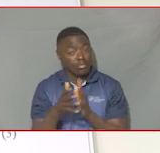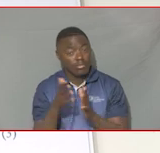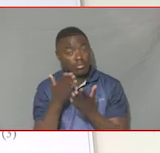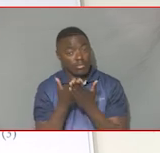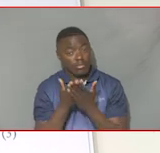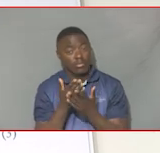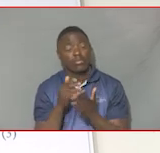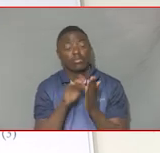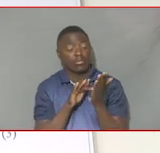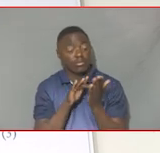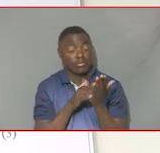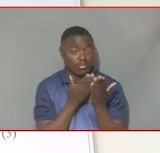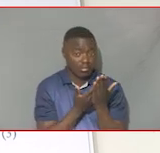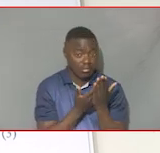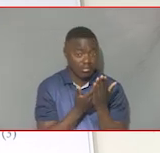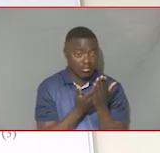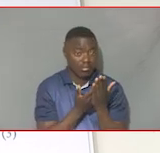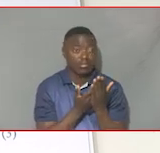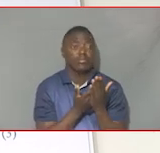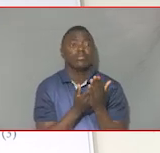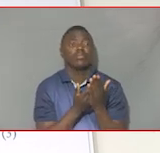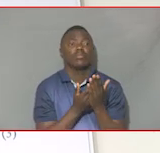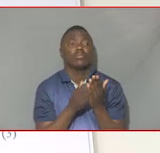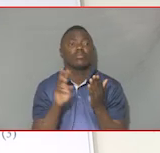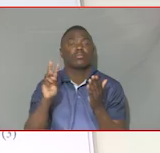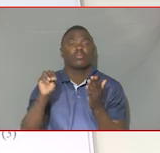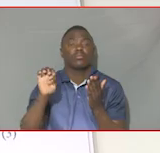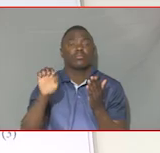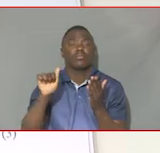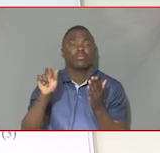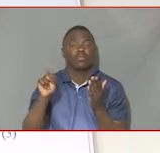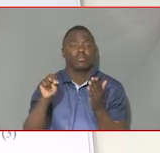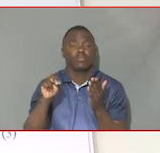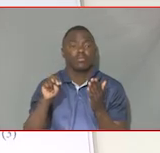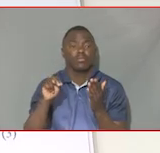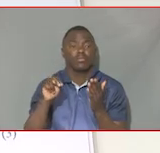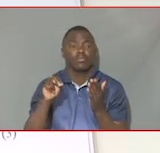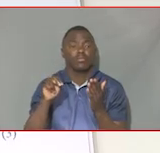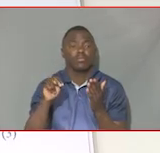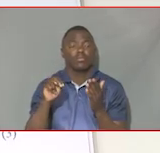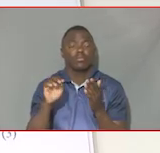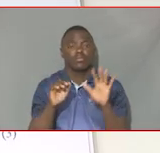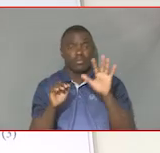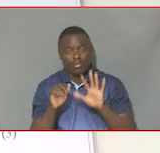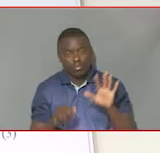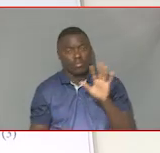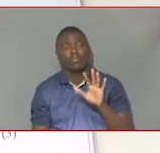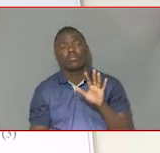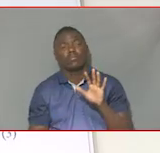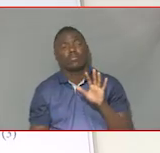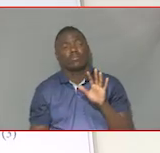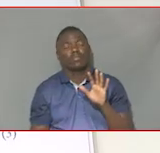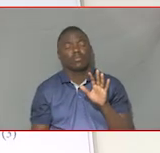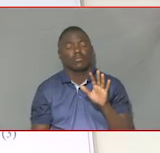do on your calculator is to work out the mean of discrete data, the average or mean of discrete